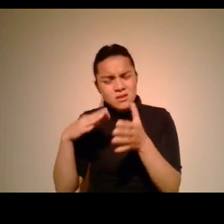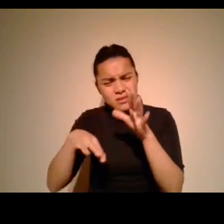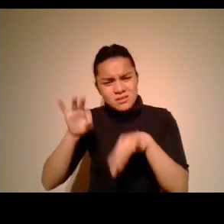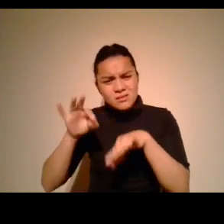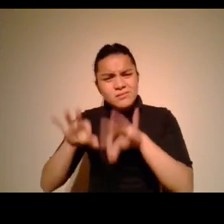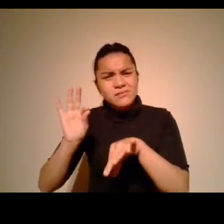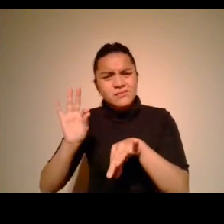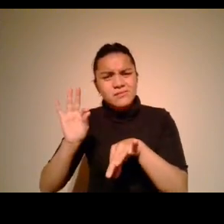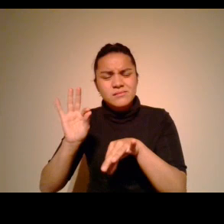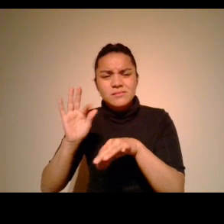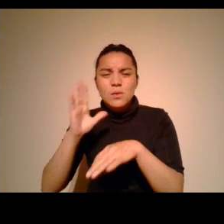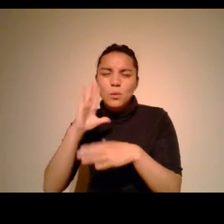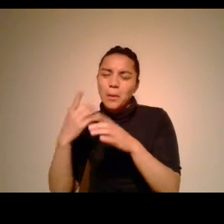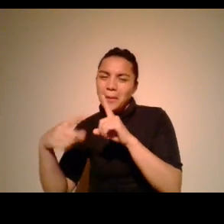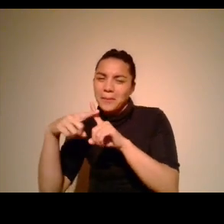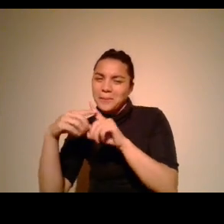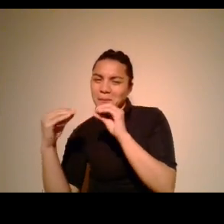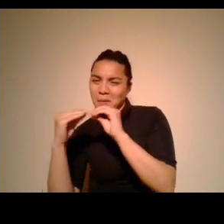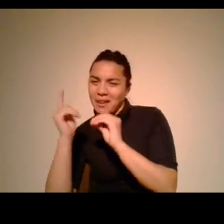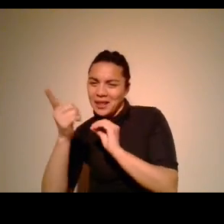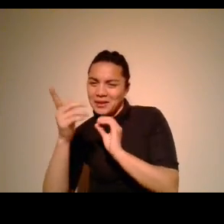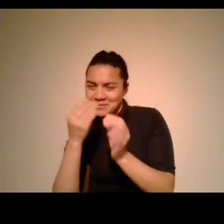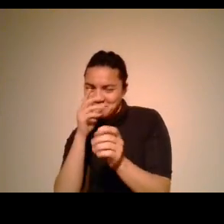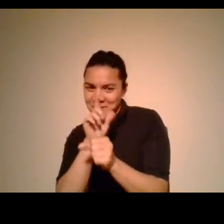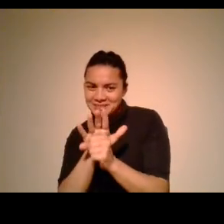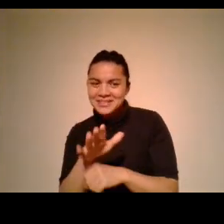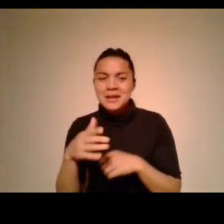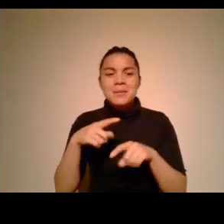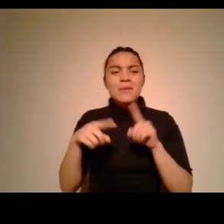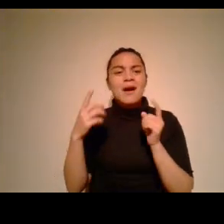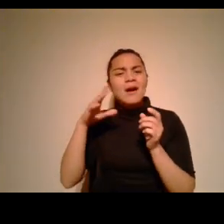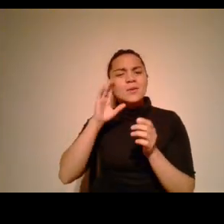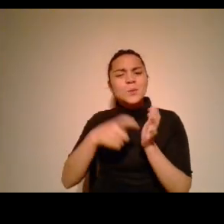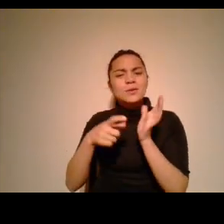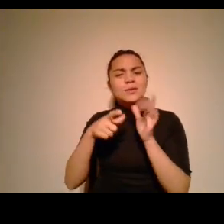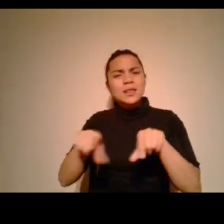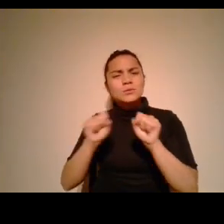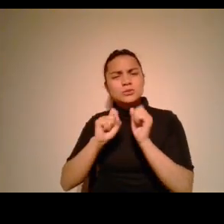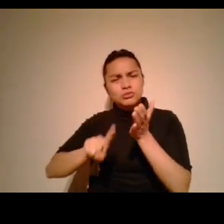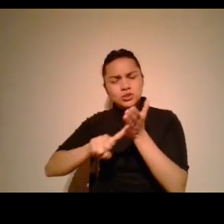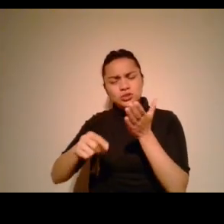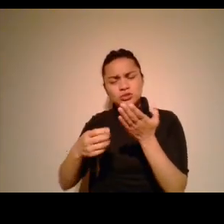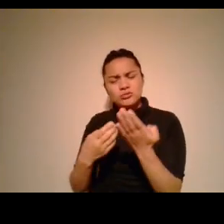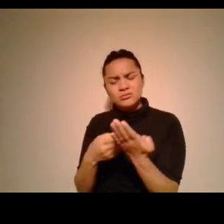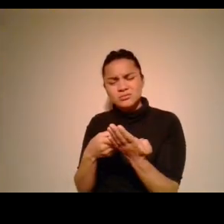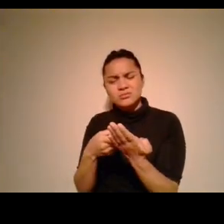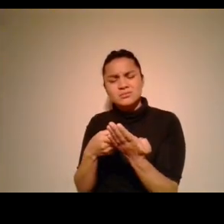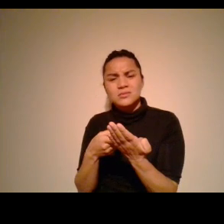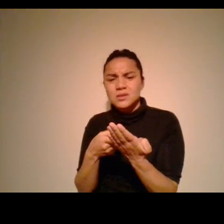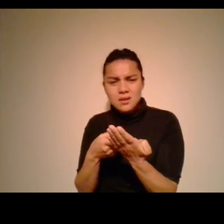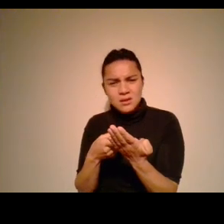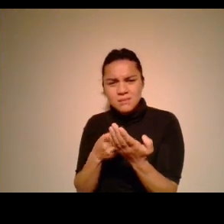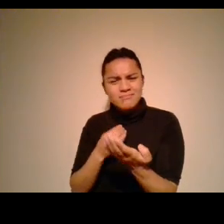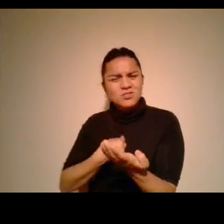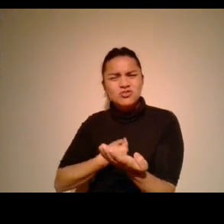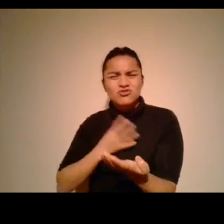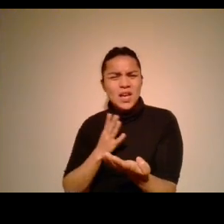is taught in sort of introductory classes, where I kept running into this problem of like, what about trans